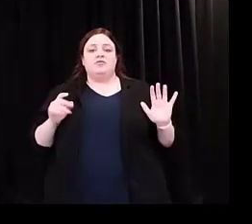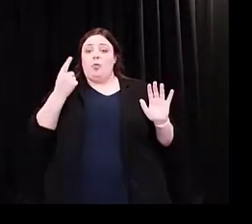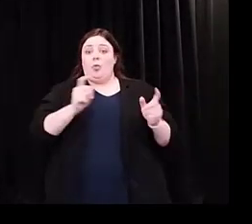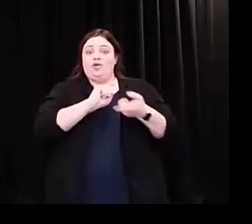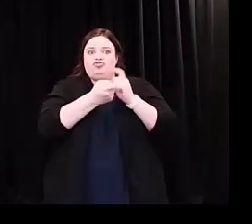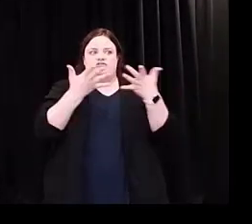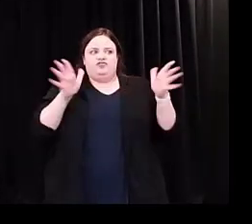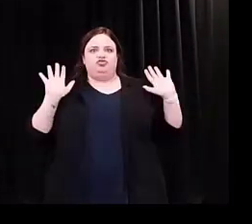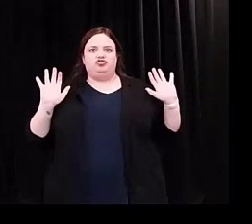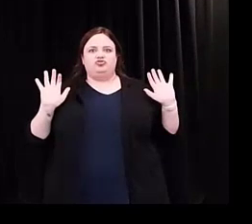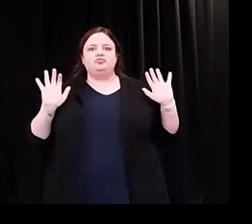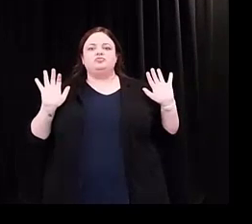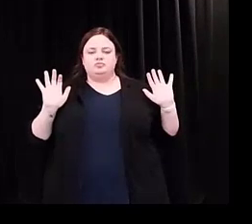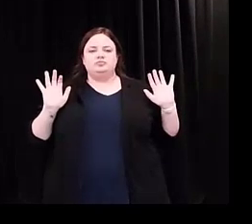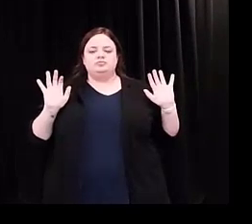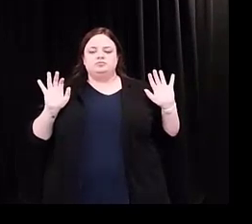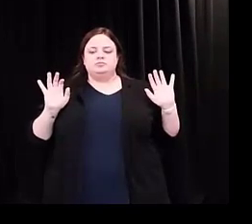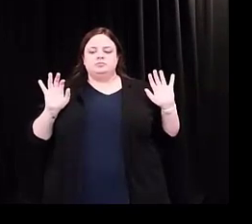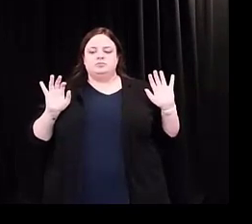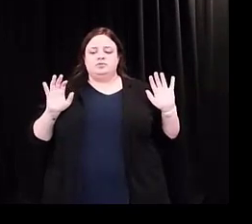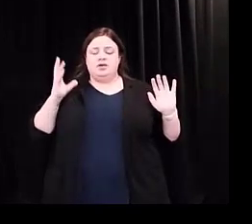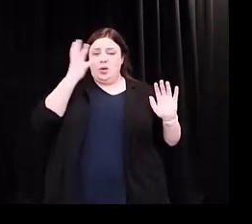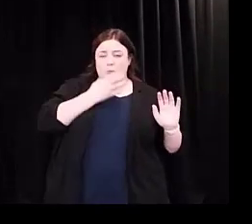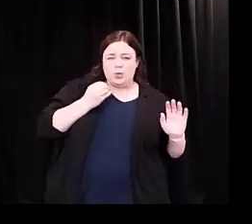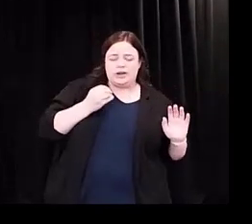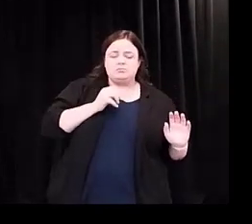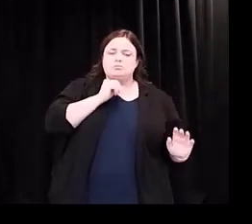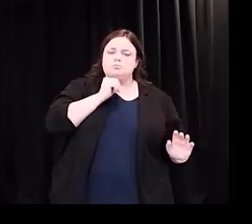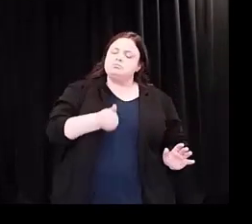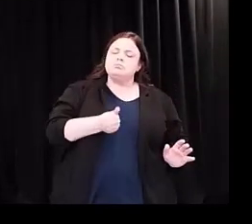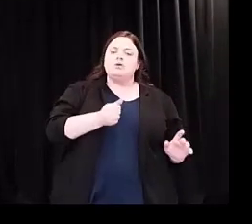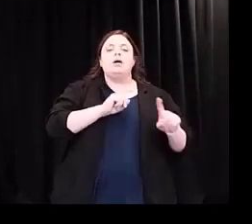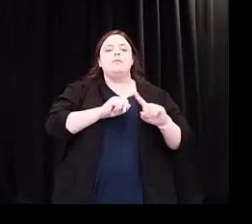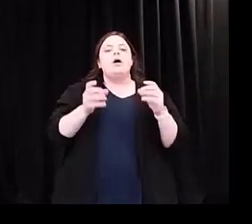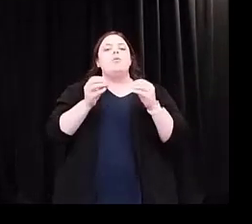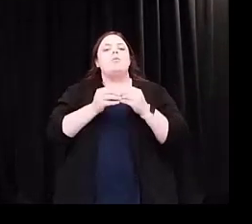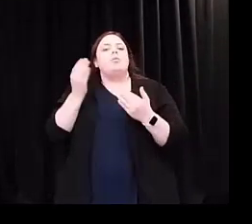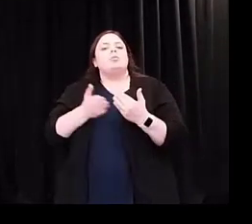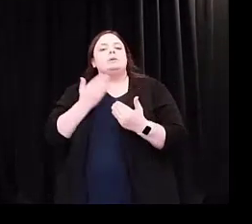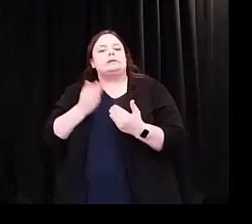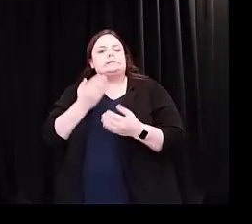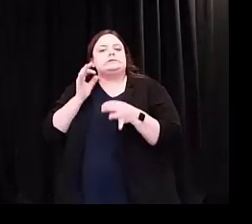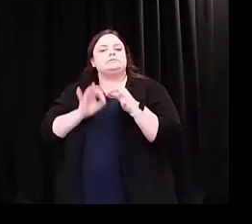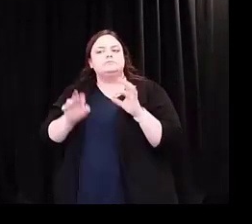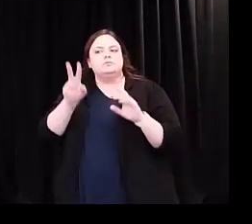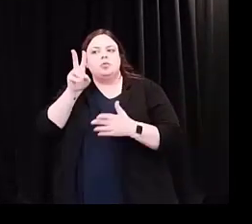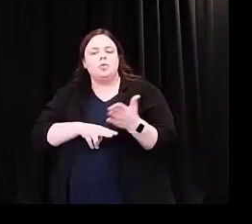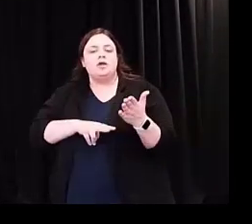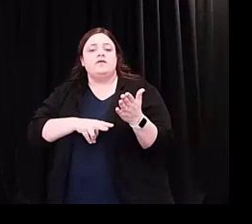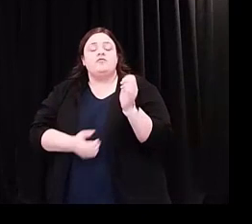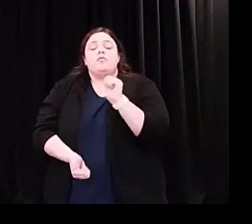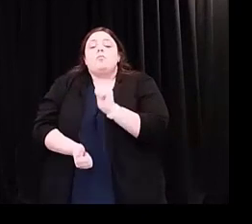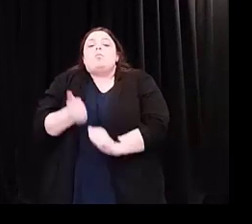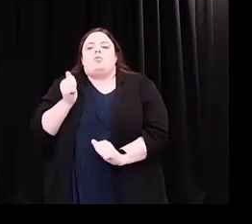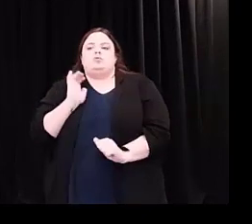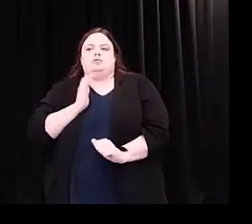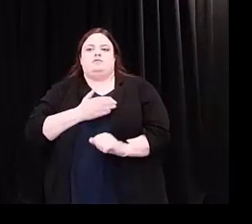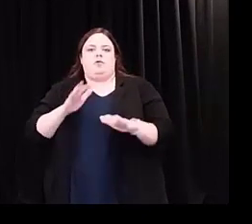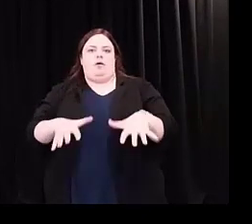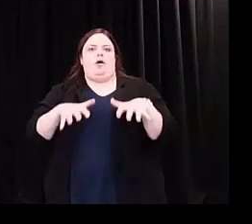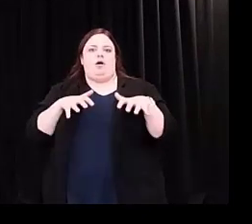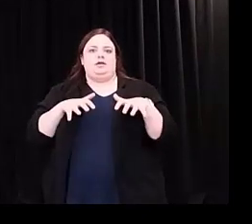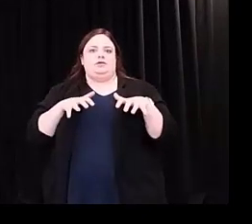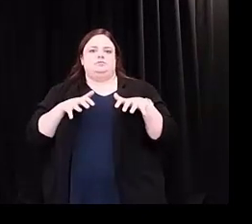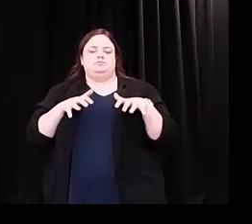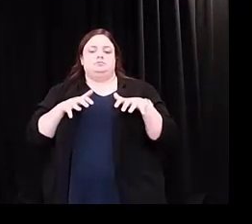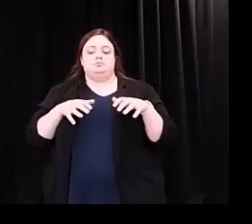we've made. It's not as pretty as it was, but it's much easier to read for the majority of our audience.